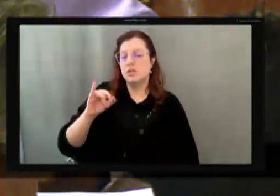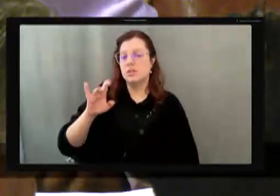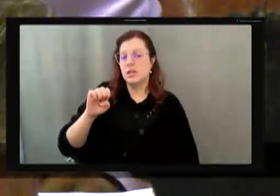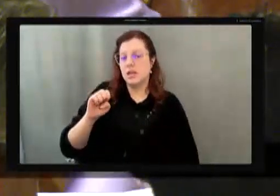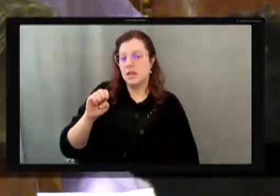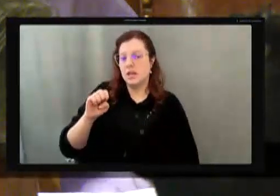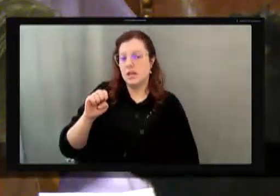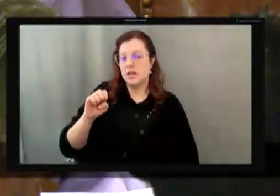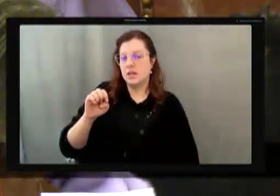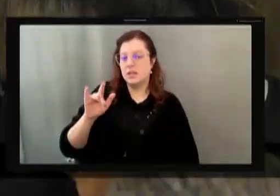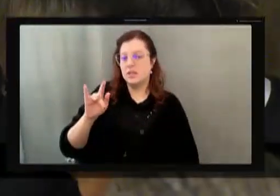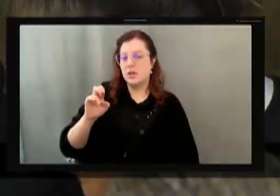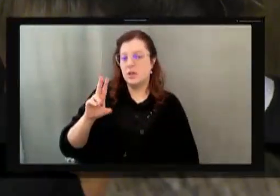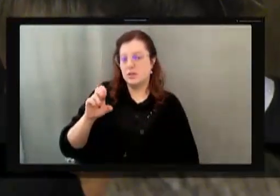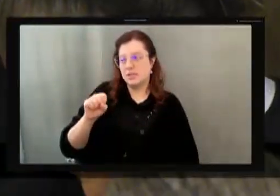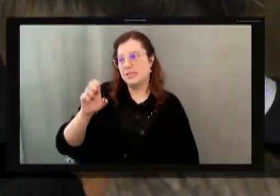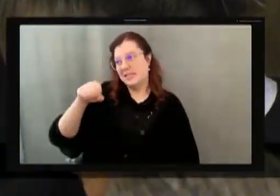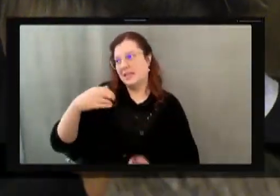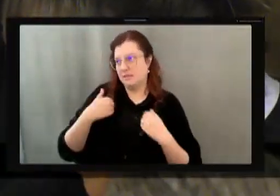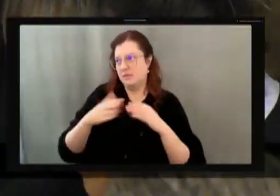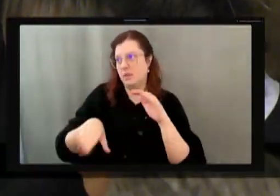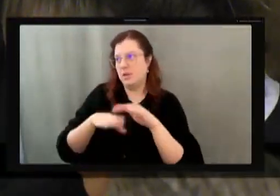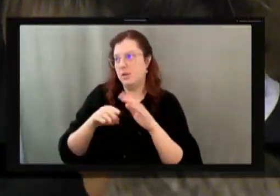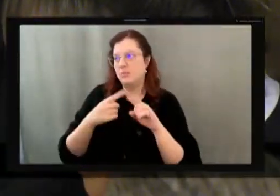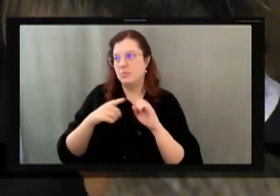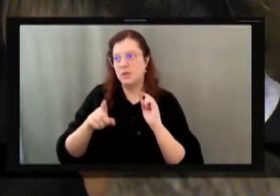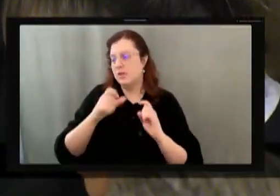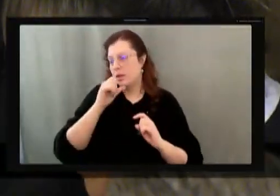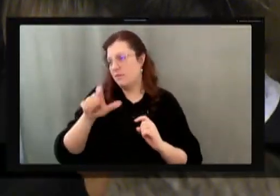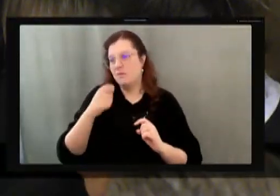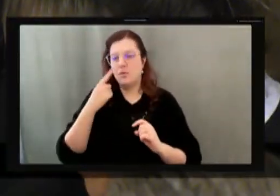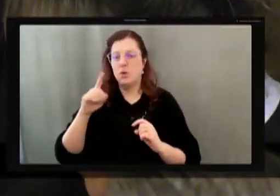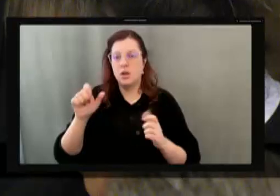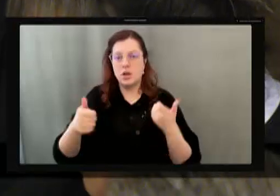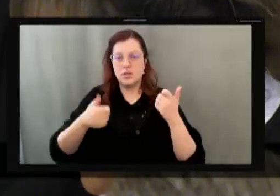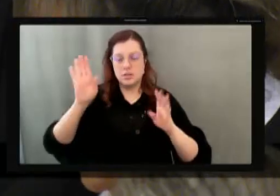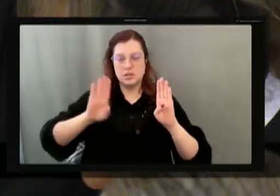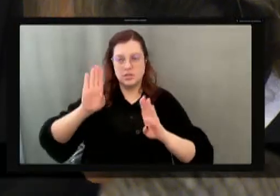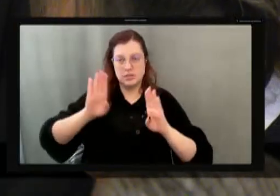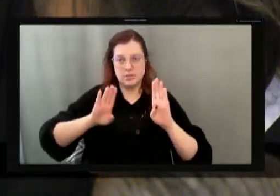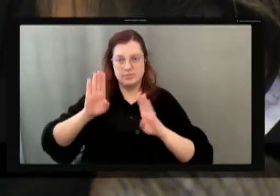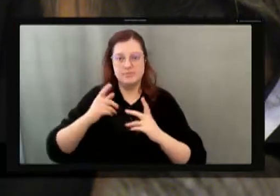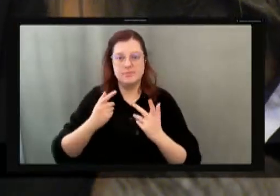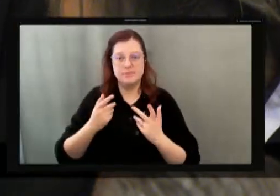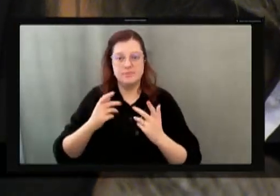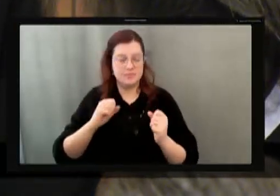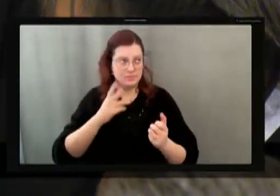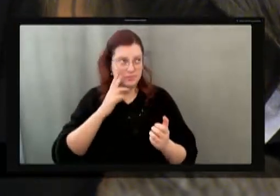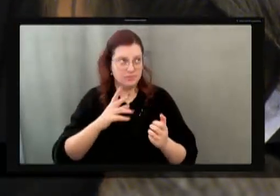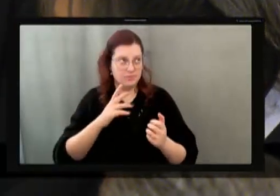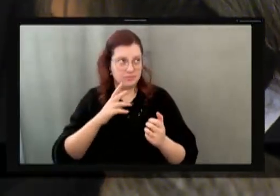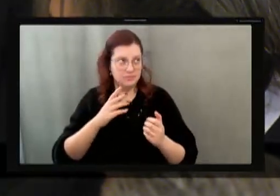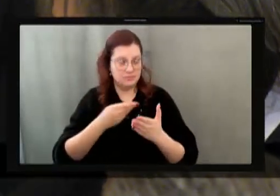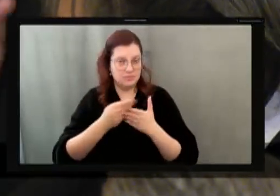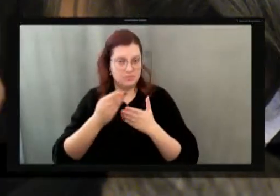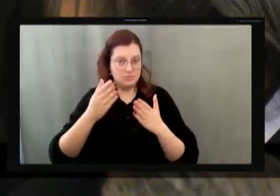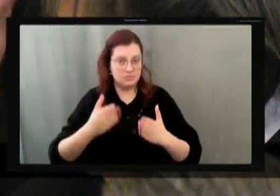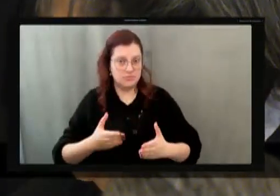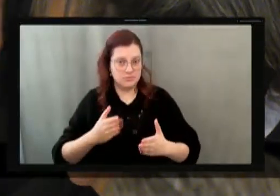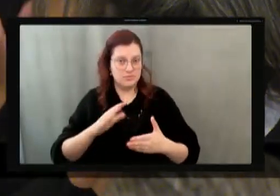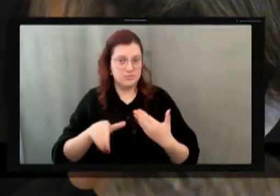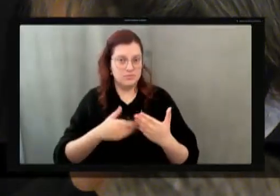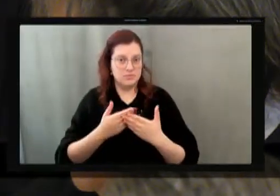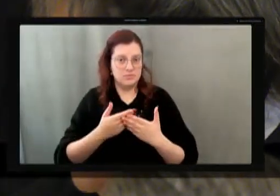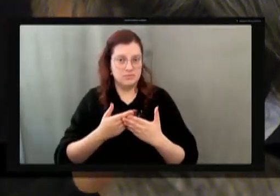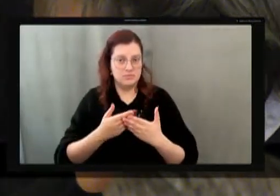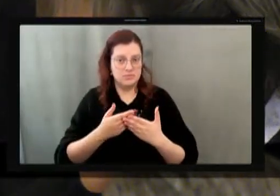absolutely. Okay, so this, and I can see too that the buyers all live, if not next door, in the